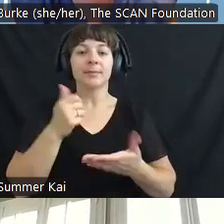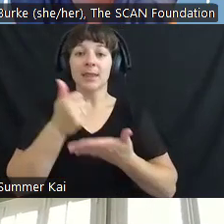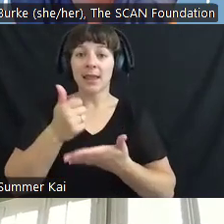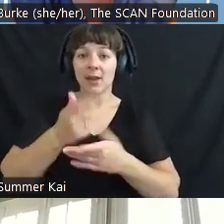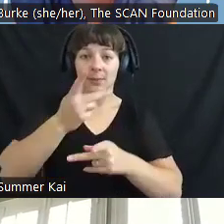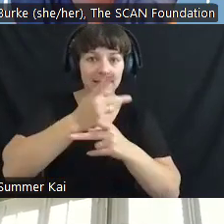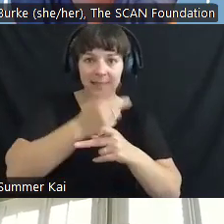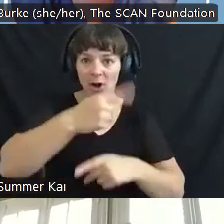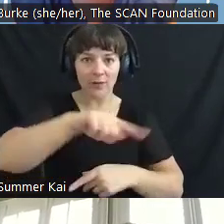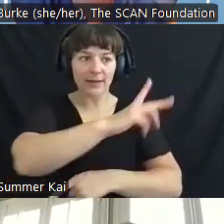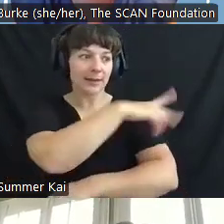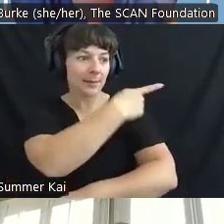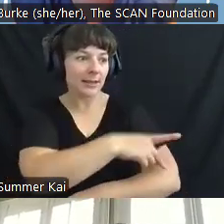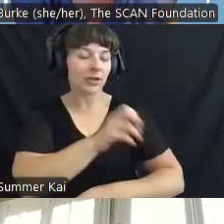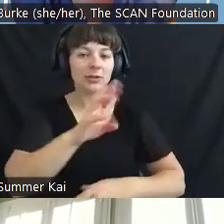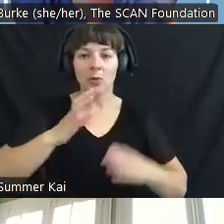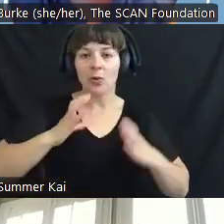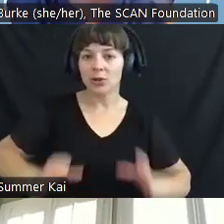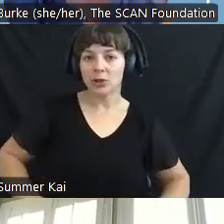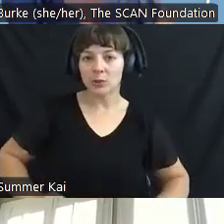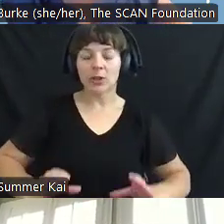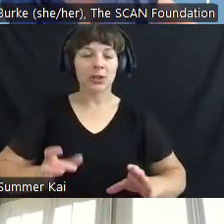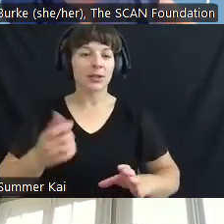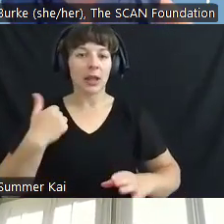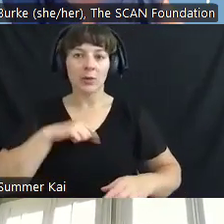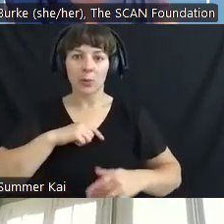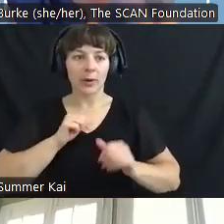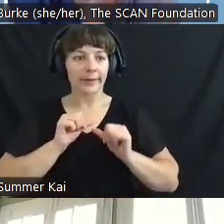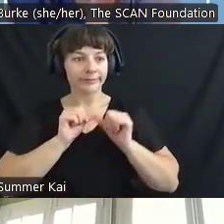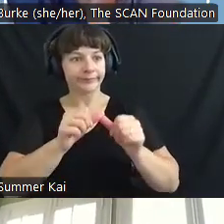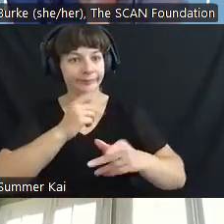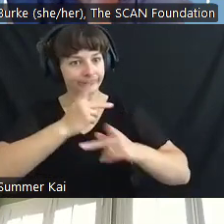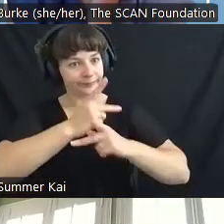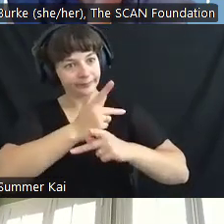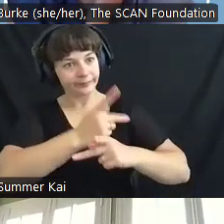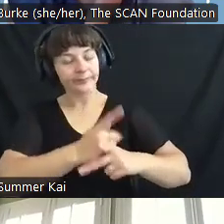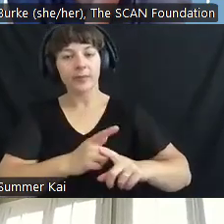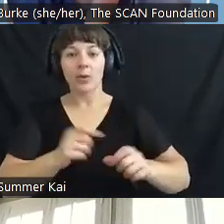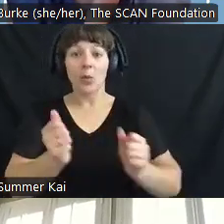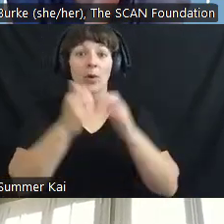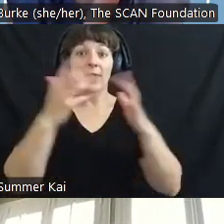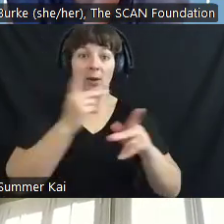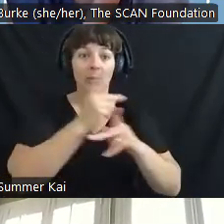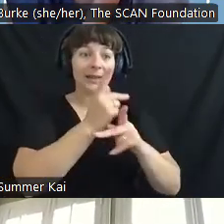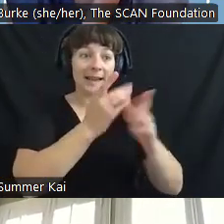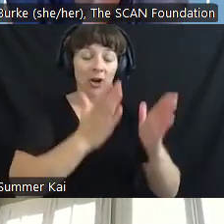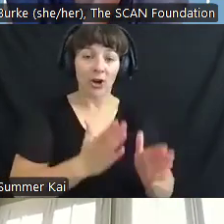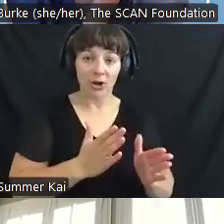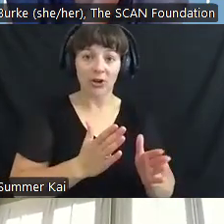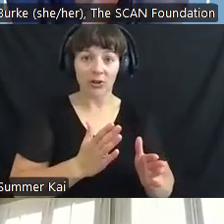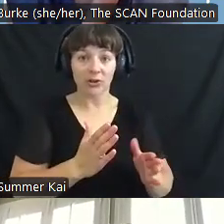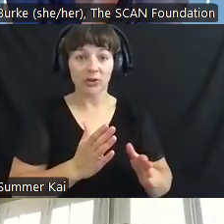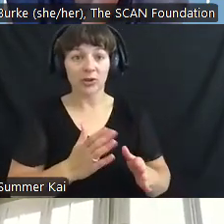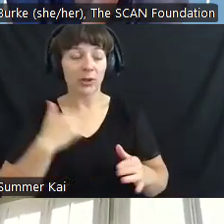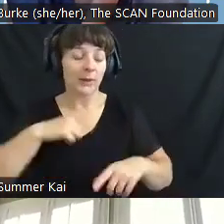care of these patients or these participants that we're caring for. Because without those caregivers, we could not